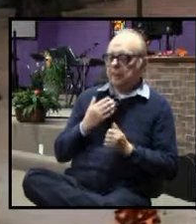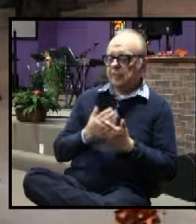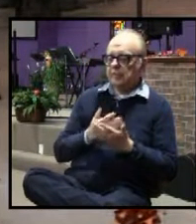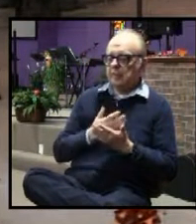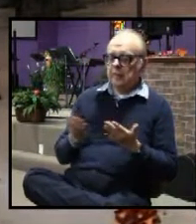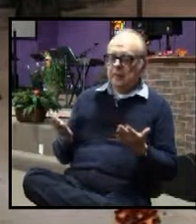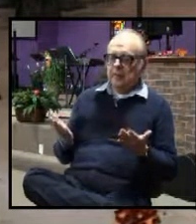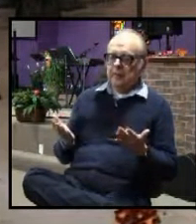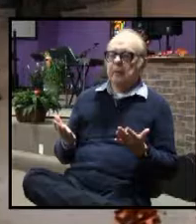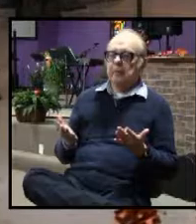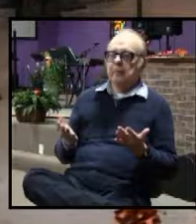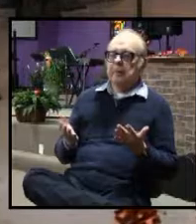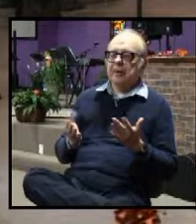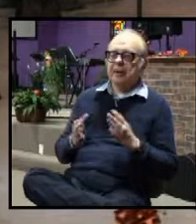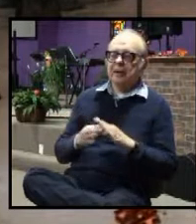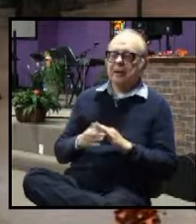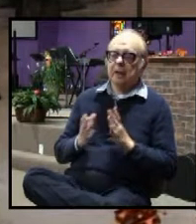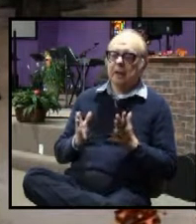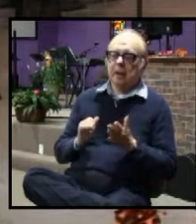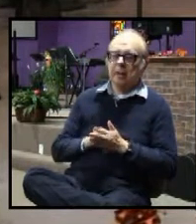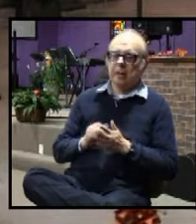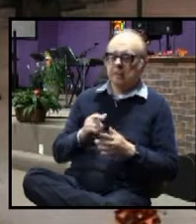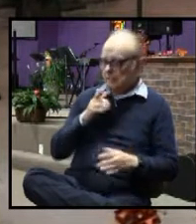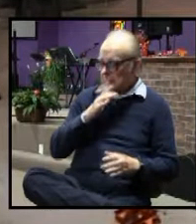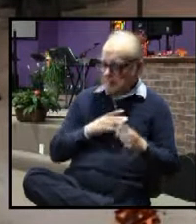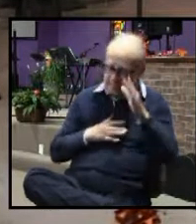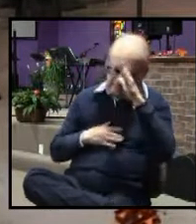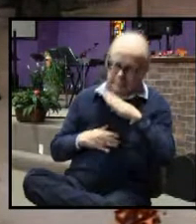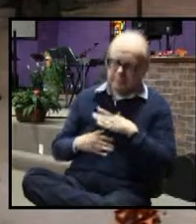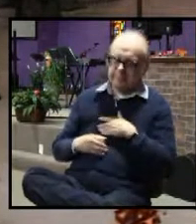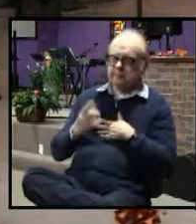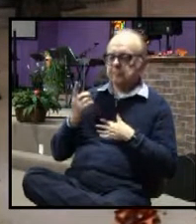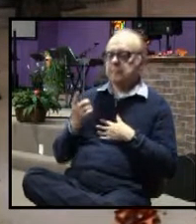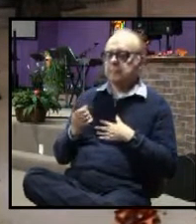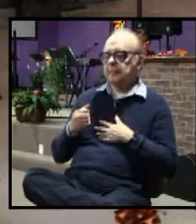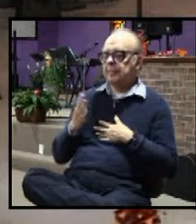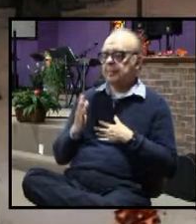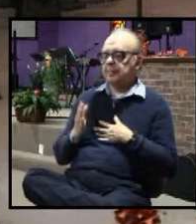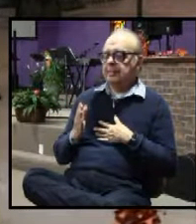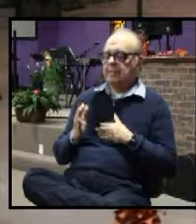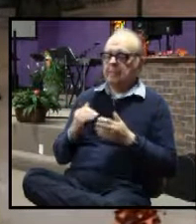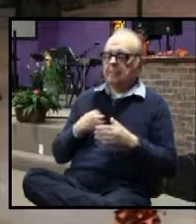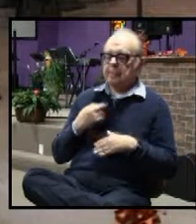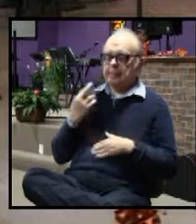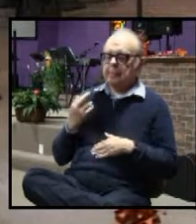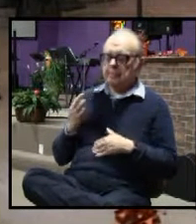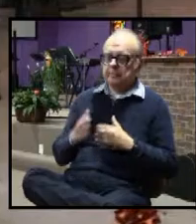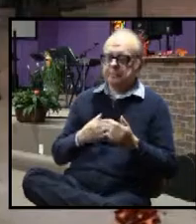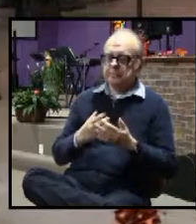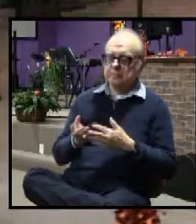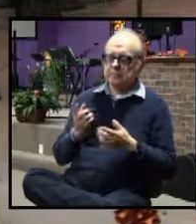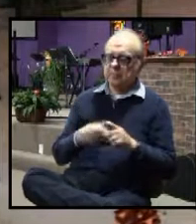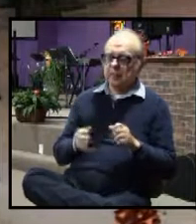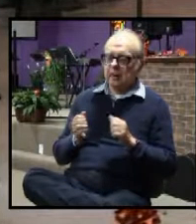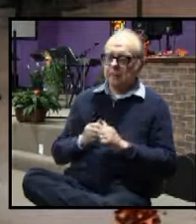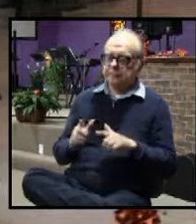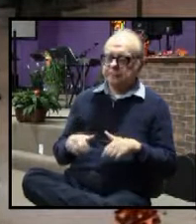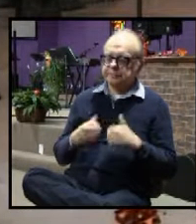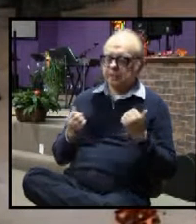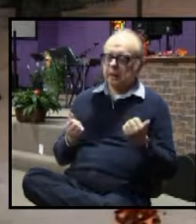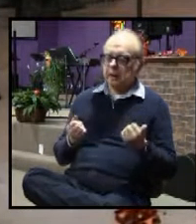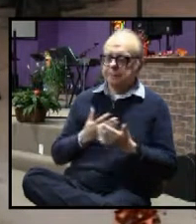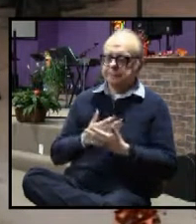a good thing to be addicted to. That, ladies and gentlemen, is understanding that God has a purpose. No matter what's happened in your